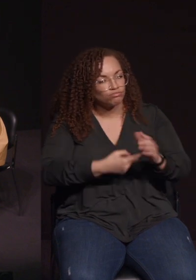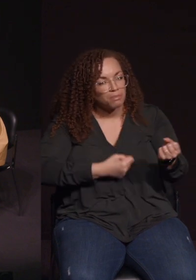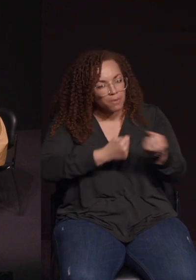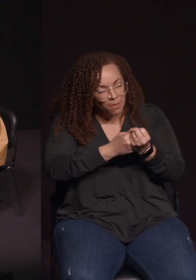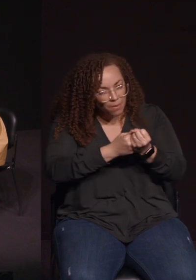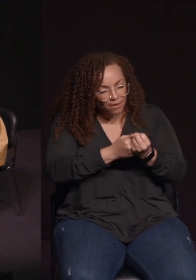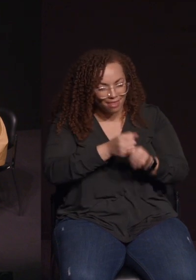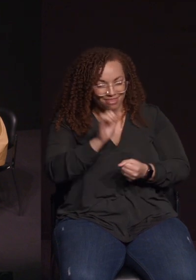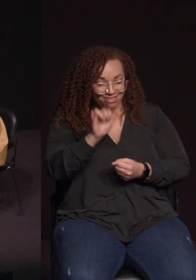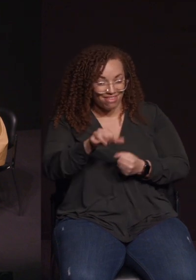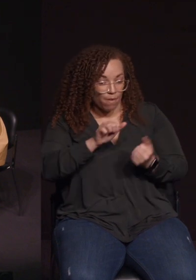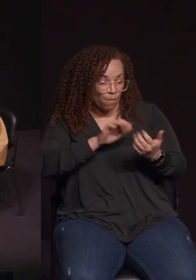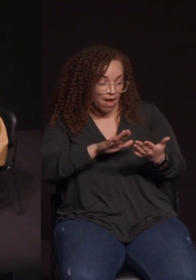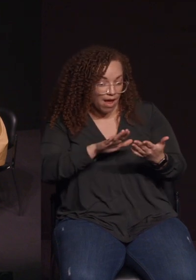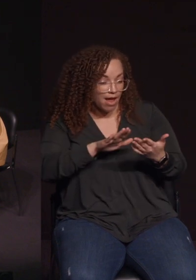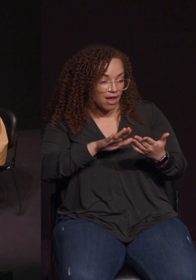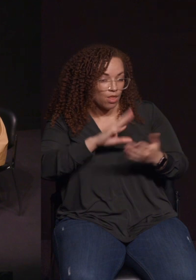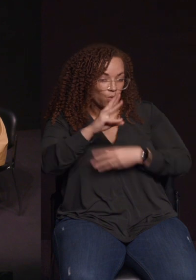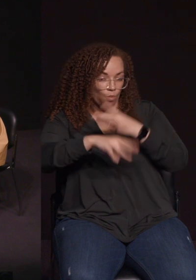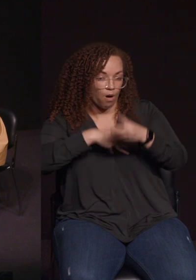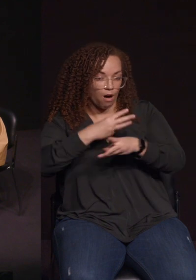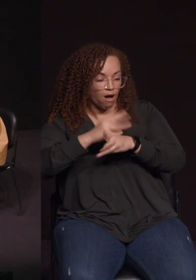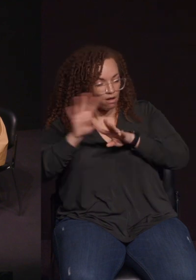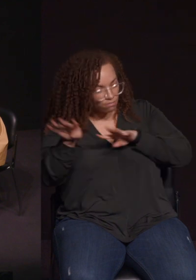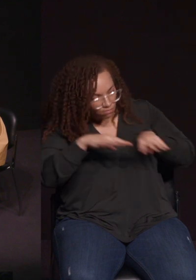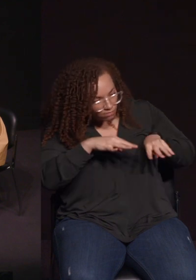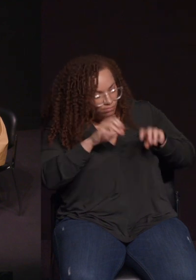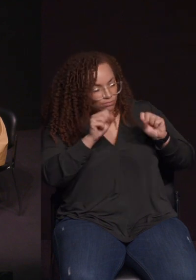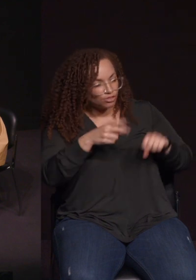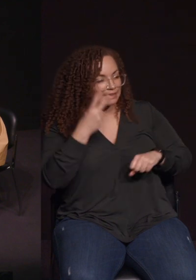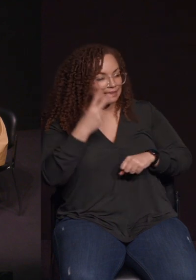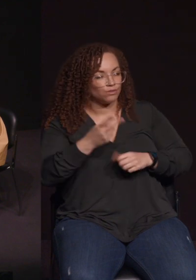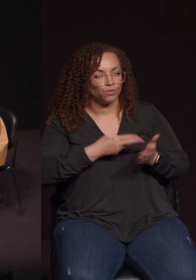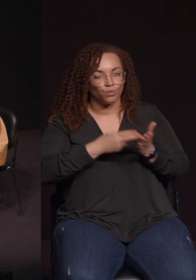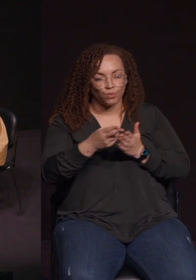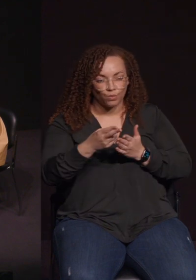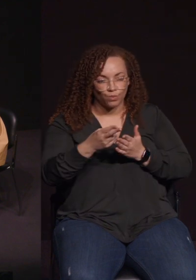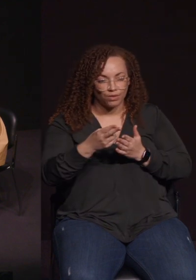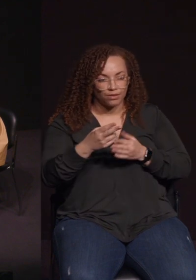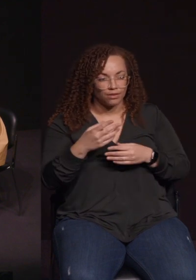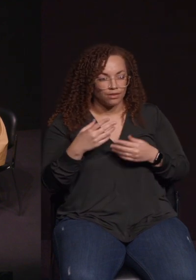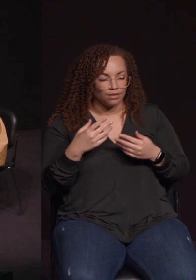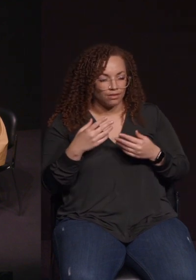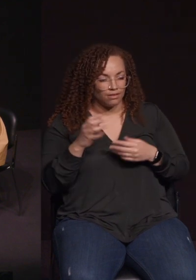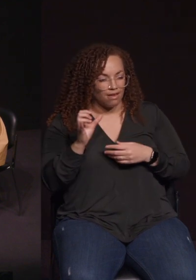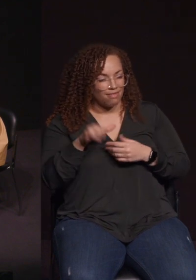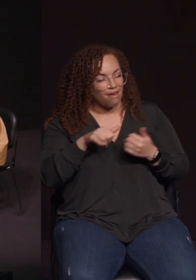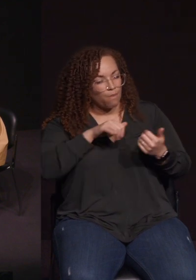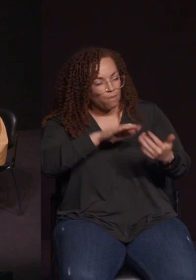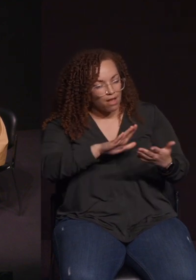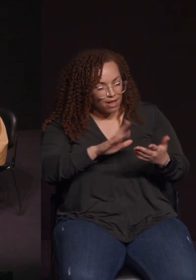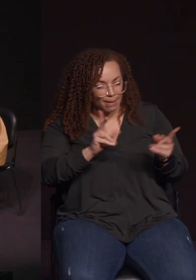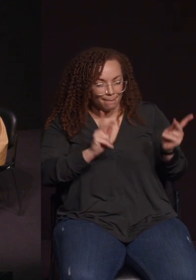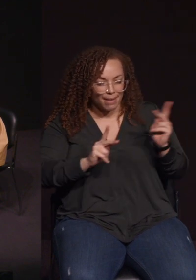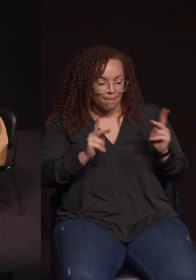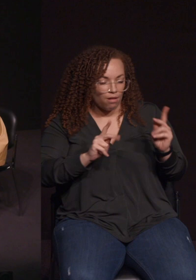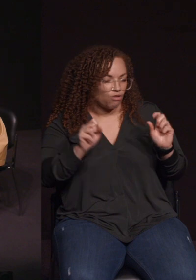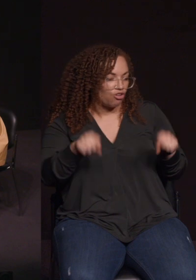got a chance to see truth, and we were able to make